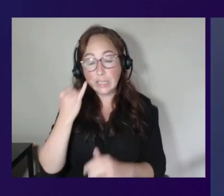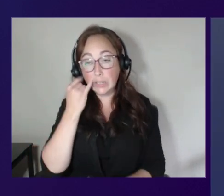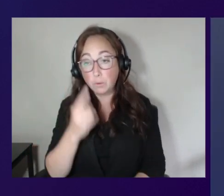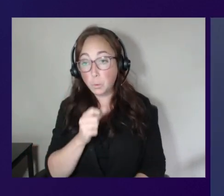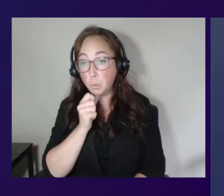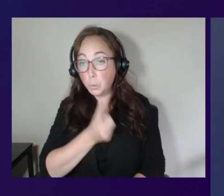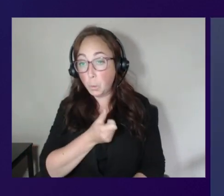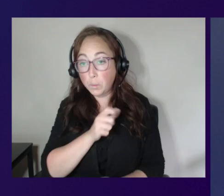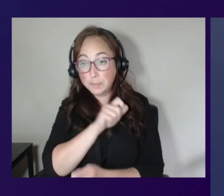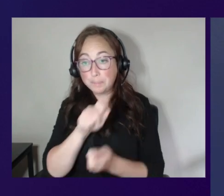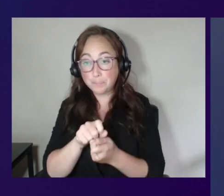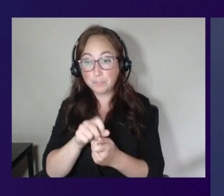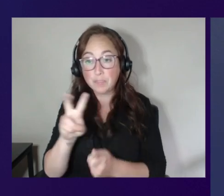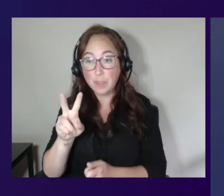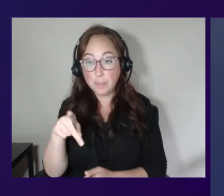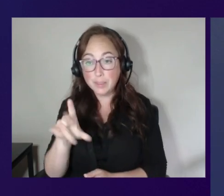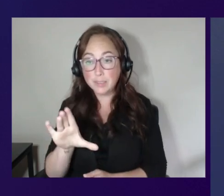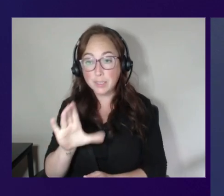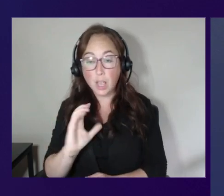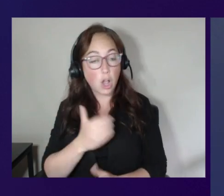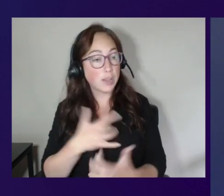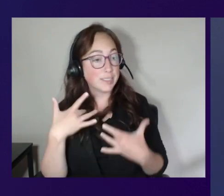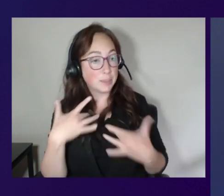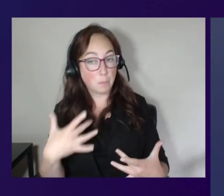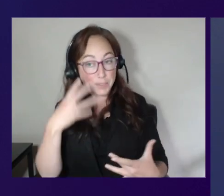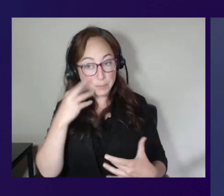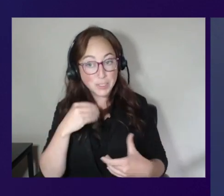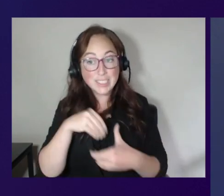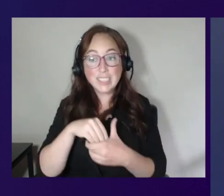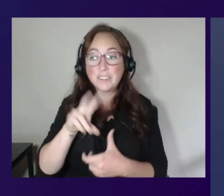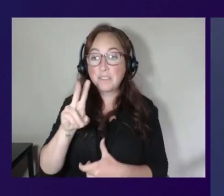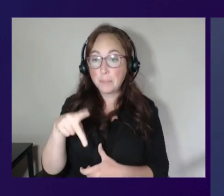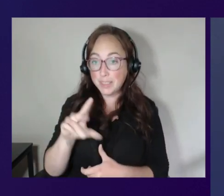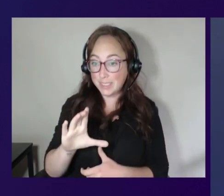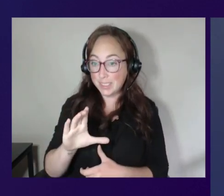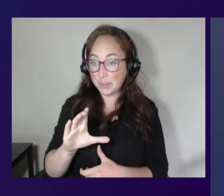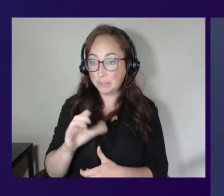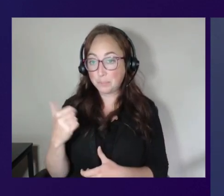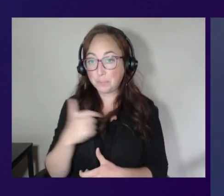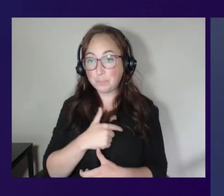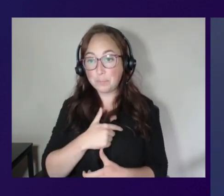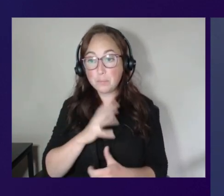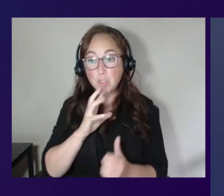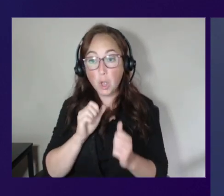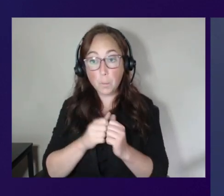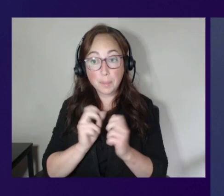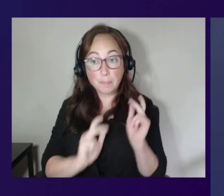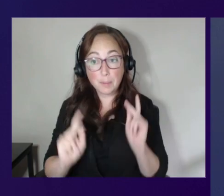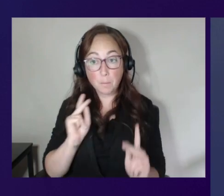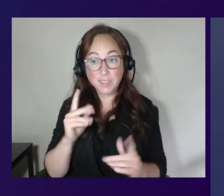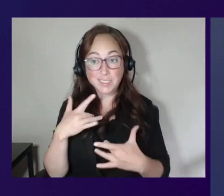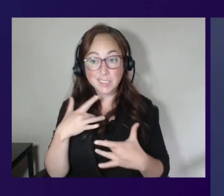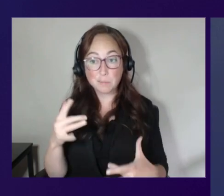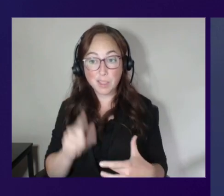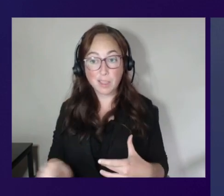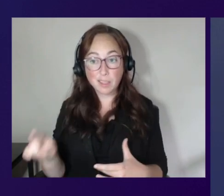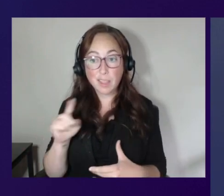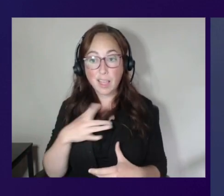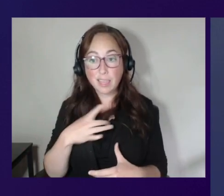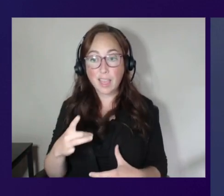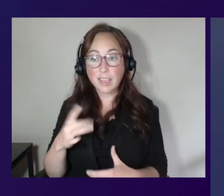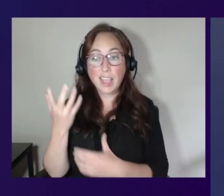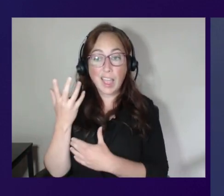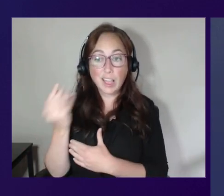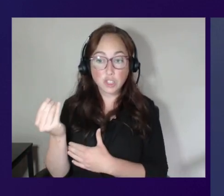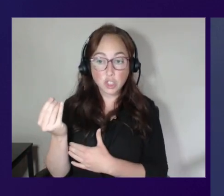specify a VPC. Our typical experience is within the VPC. Most folks that we've talked to, they like that notion of securing external browsing, but they